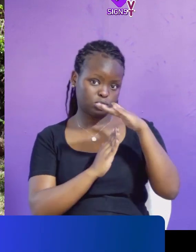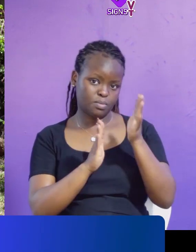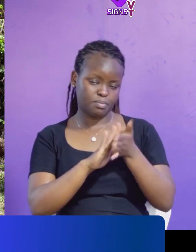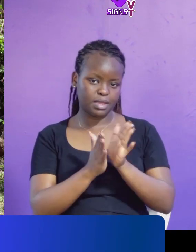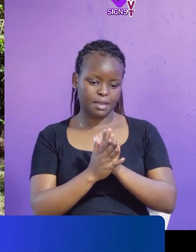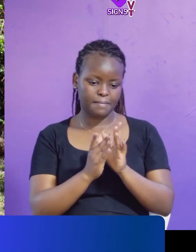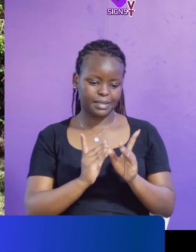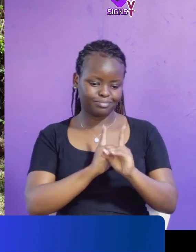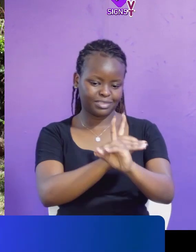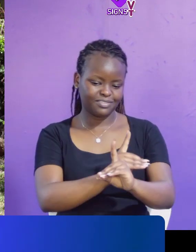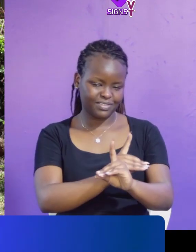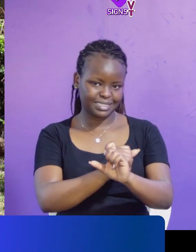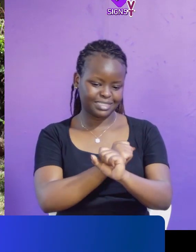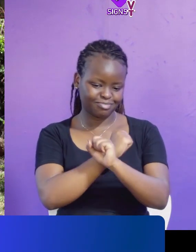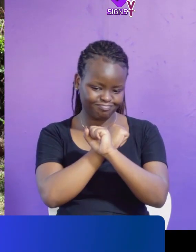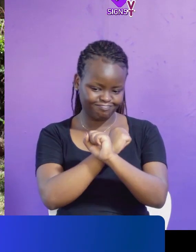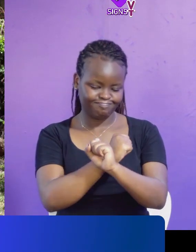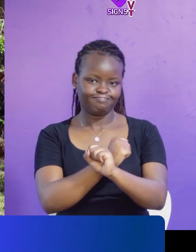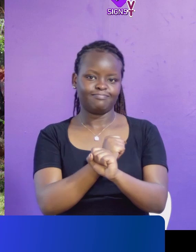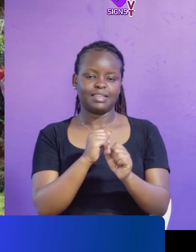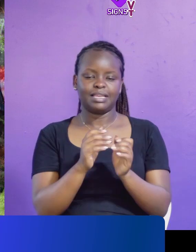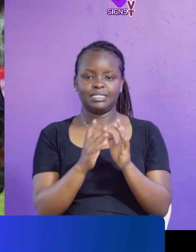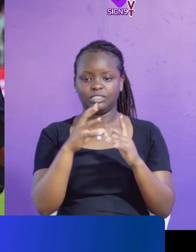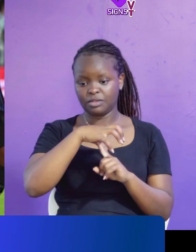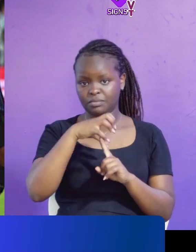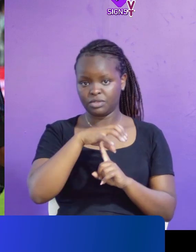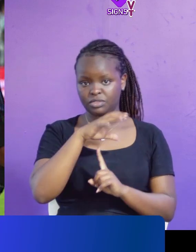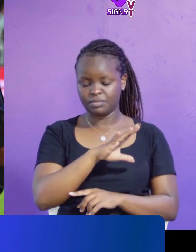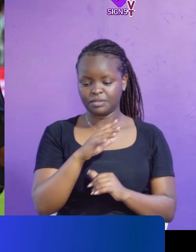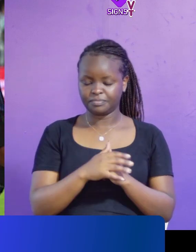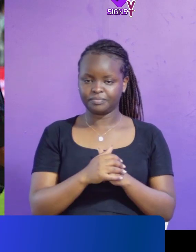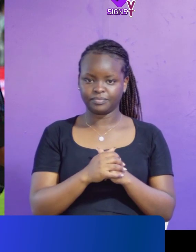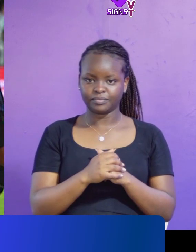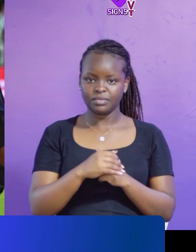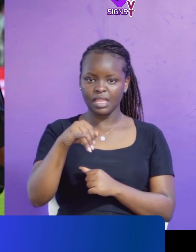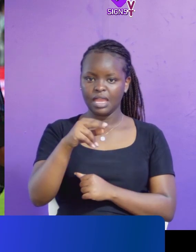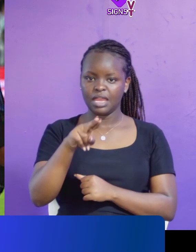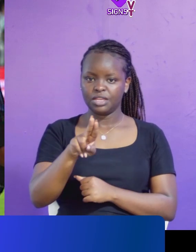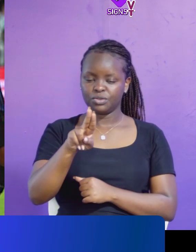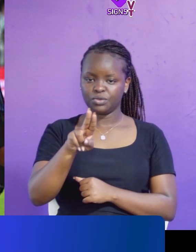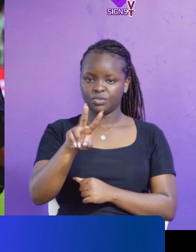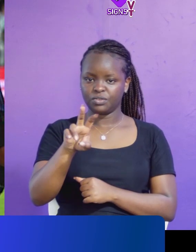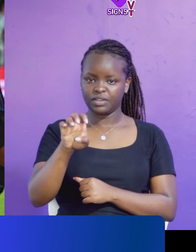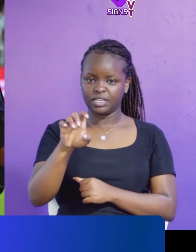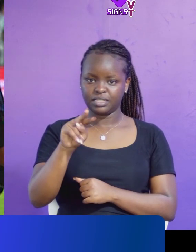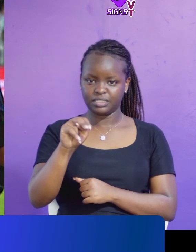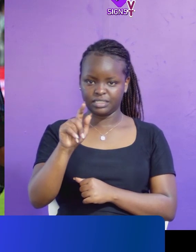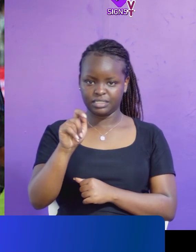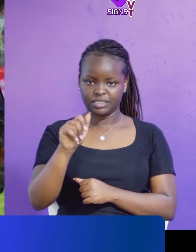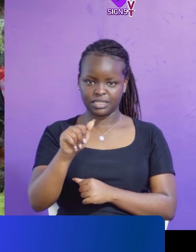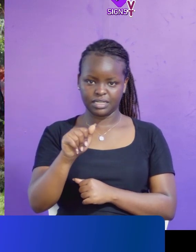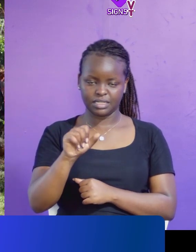the defending champions. Elsewhere, at the Derby d'Italia, Juventus played host to Inter, a thrilling match,